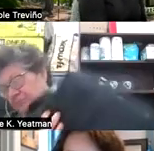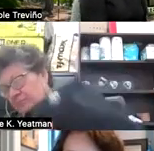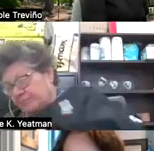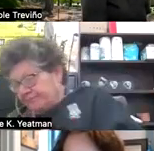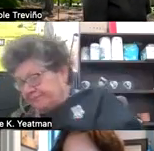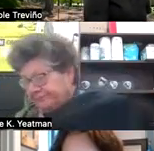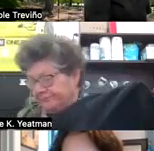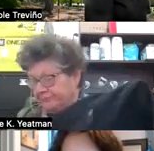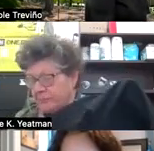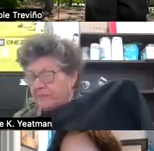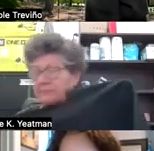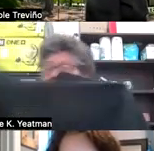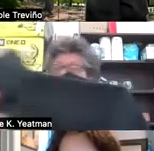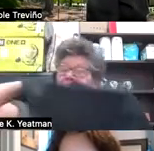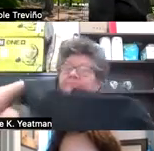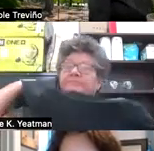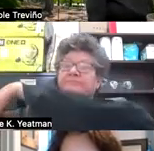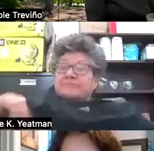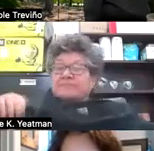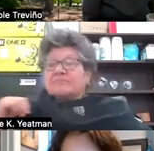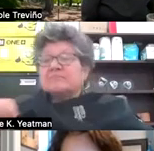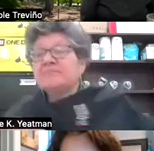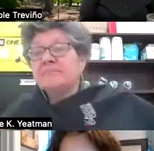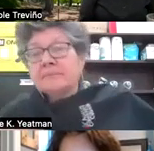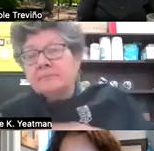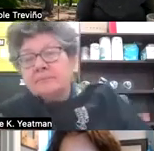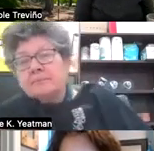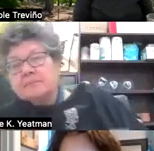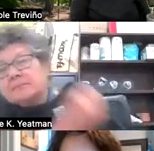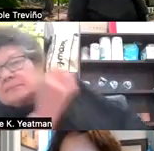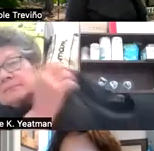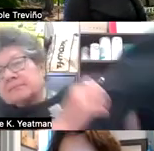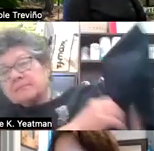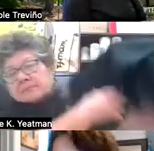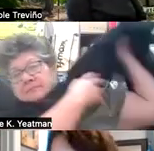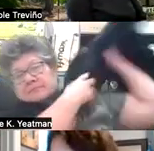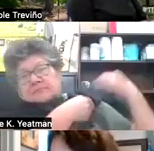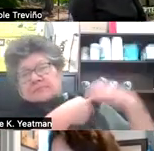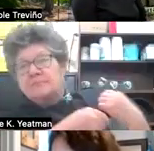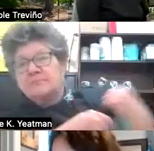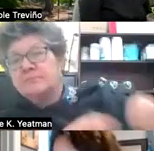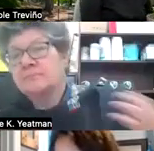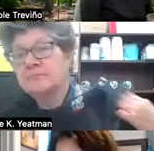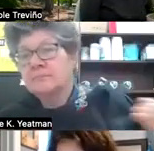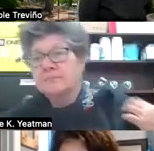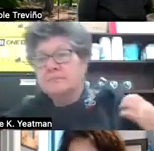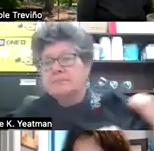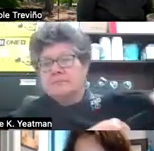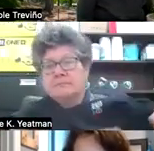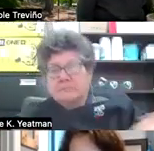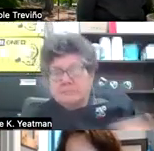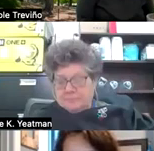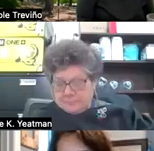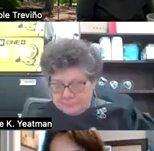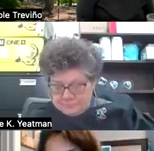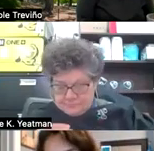Awesome. We're thankful for however you're feeling is perfectly okay. Kate and I